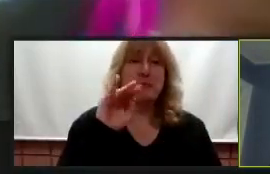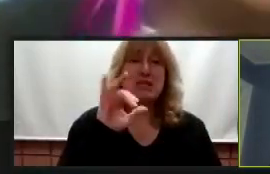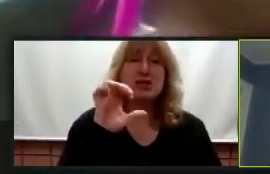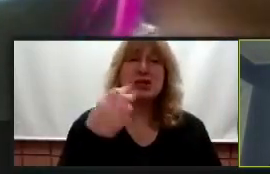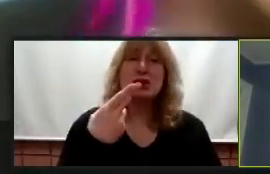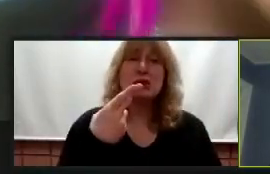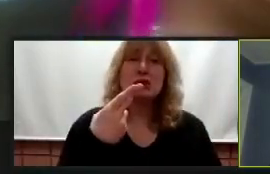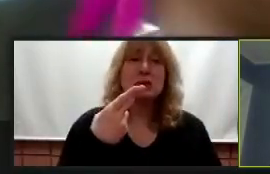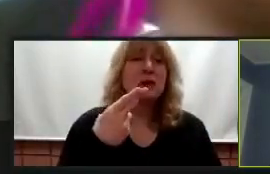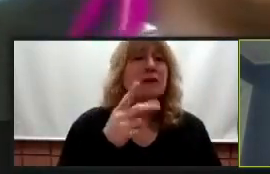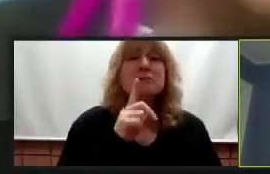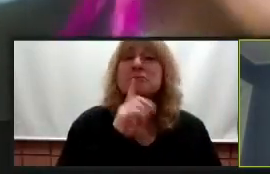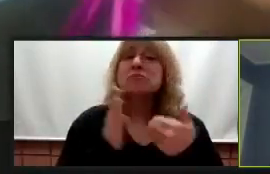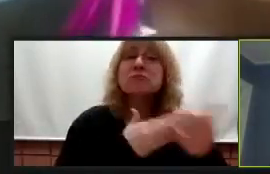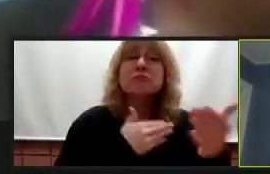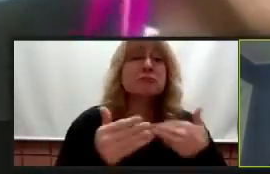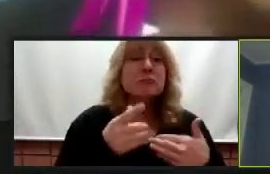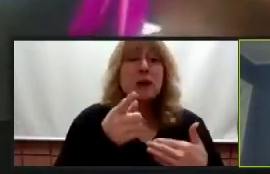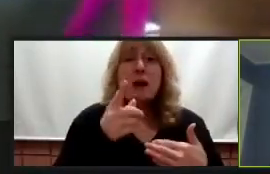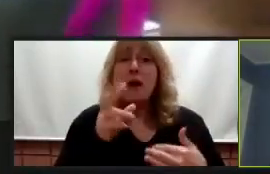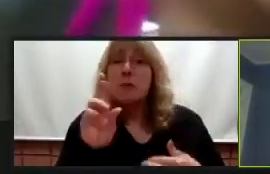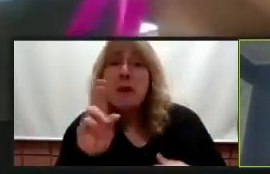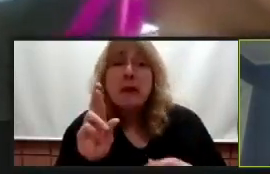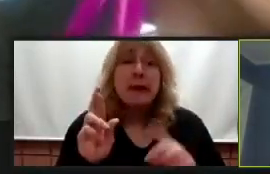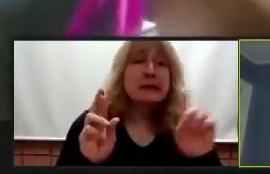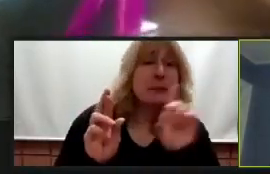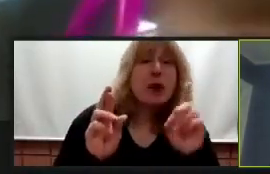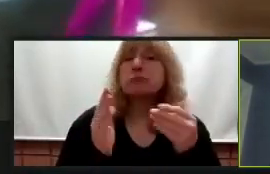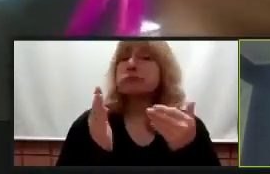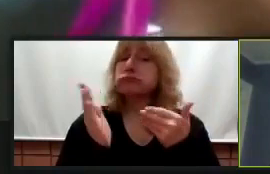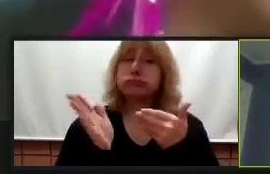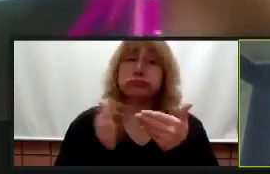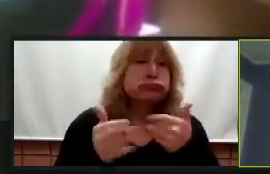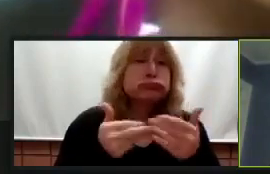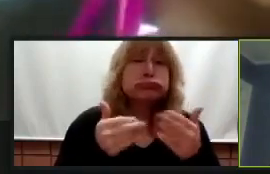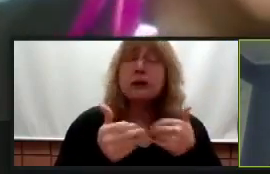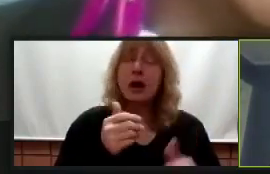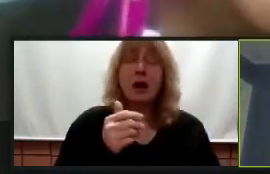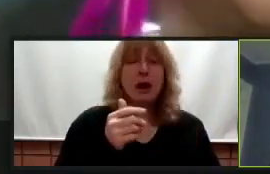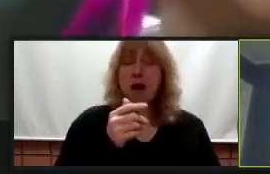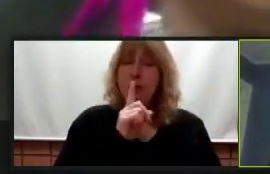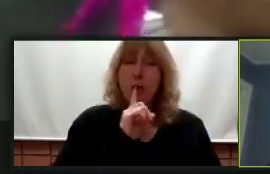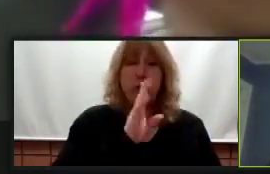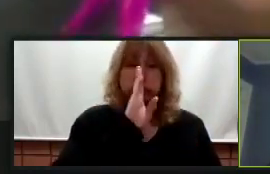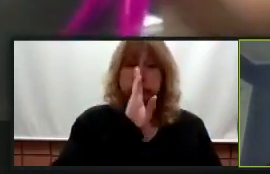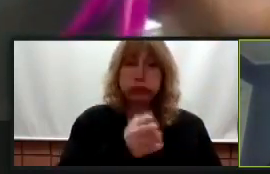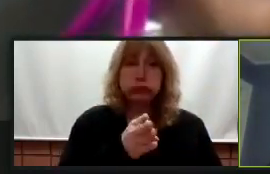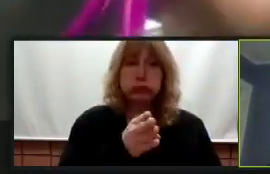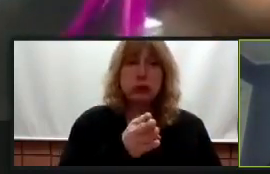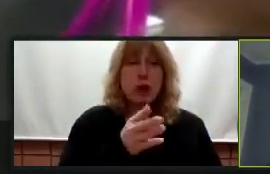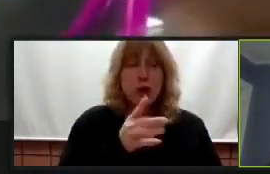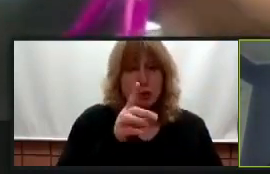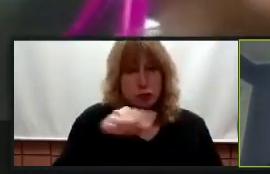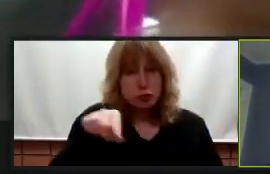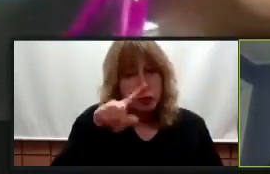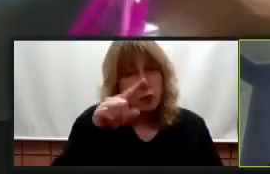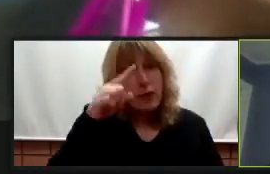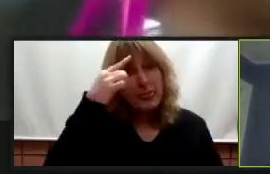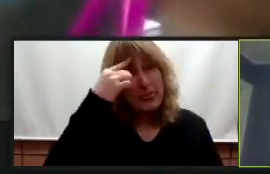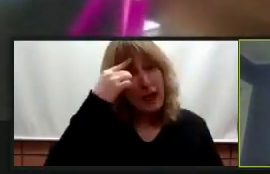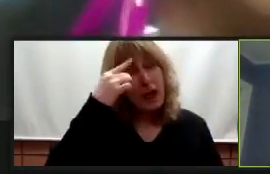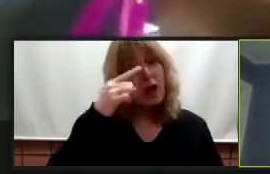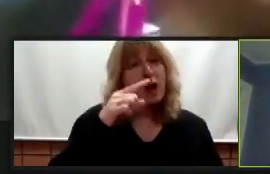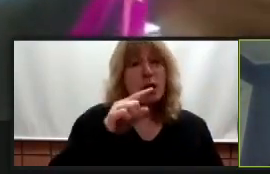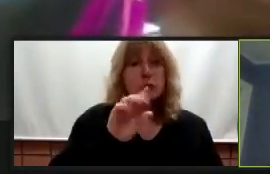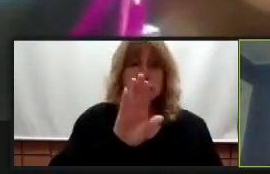what political side you're on. Just ask yourself this sobering question. Do you think the superintendents